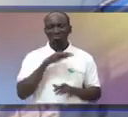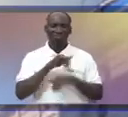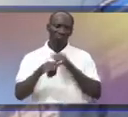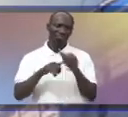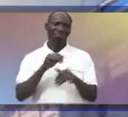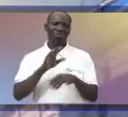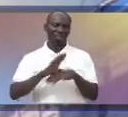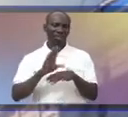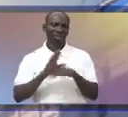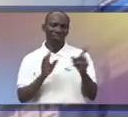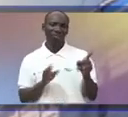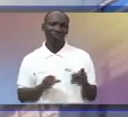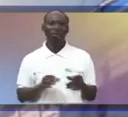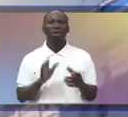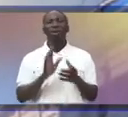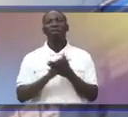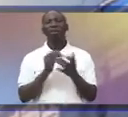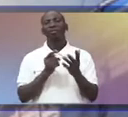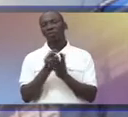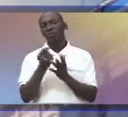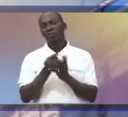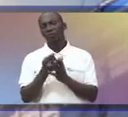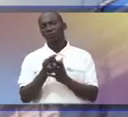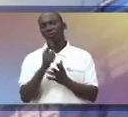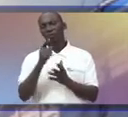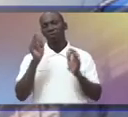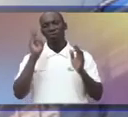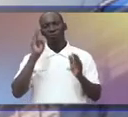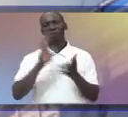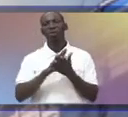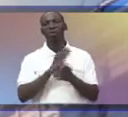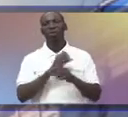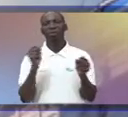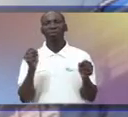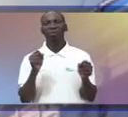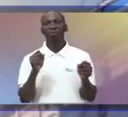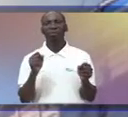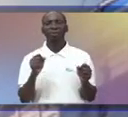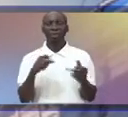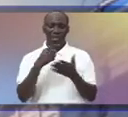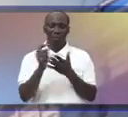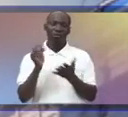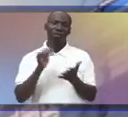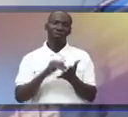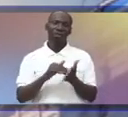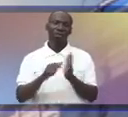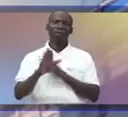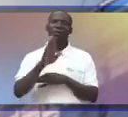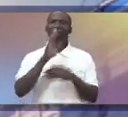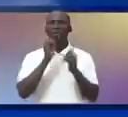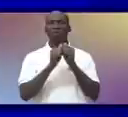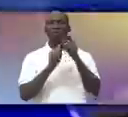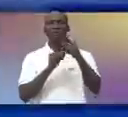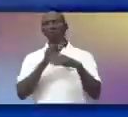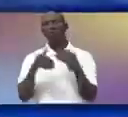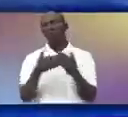Kalidi, Namquaju Criso. Could you see a Beshia Buno, or Yankopo, Ishayina? Bye bye.